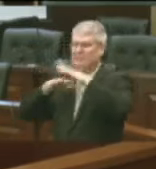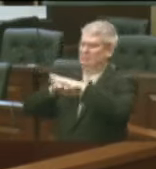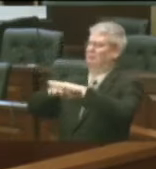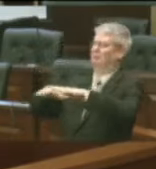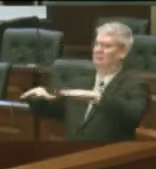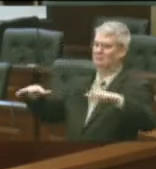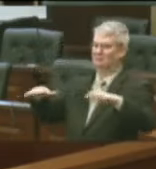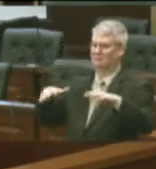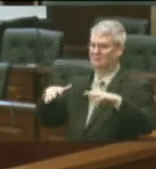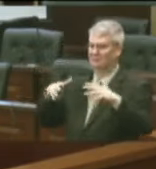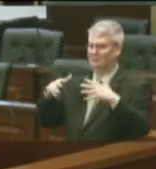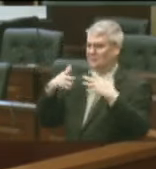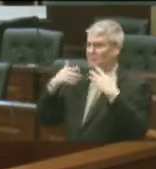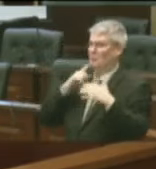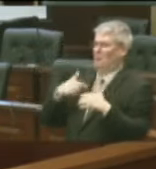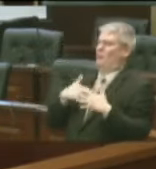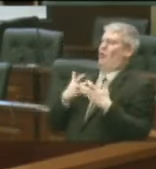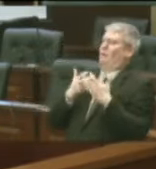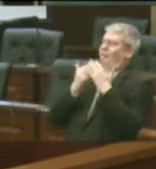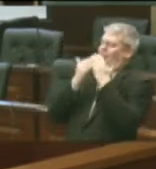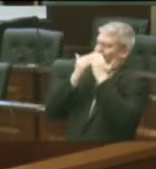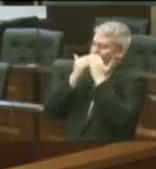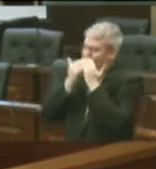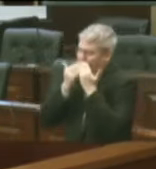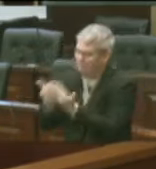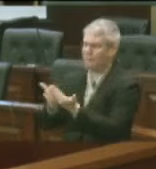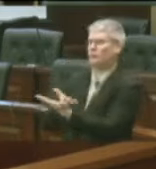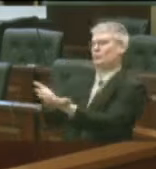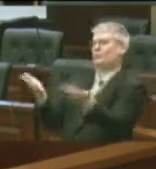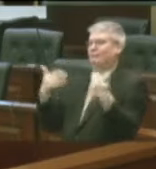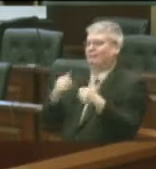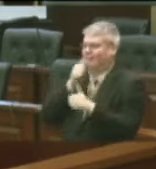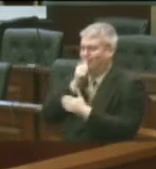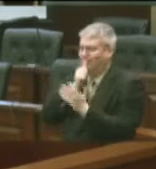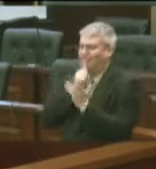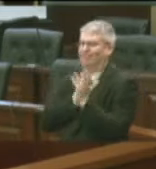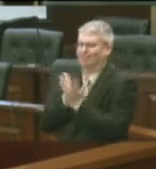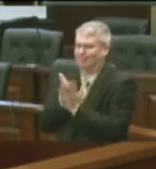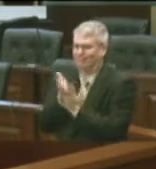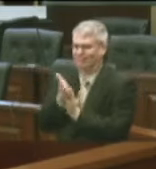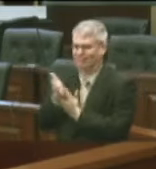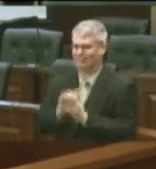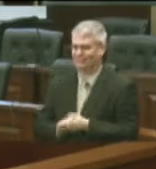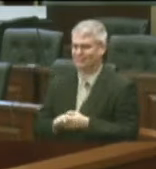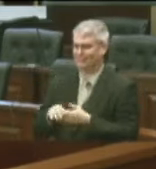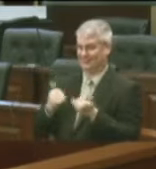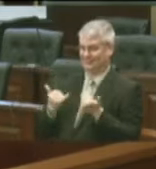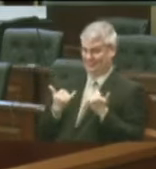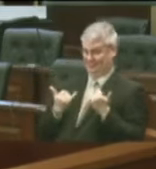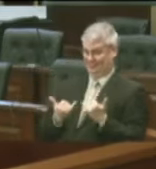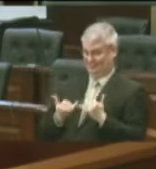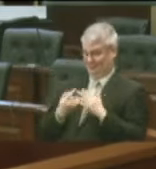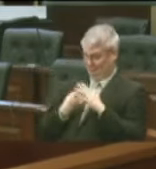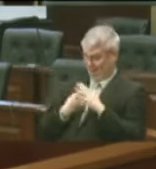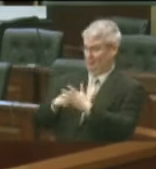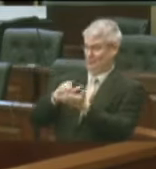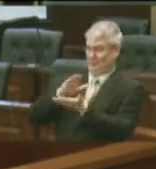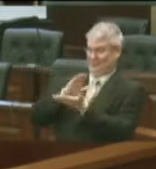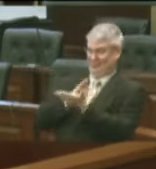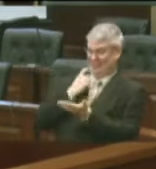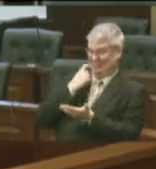making sure as we go into this school year that folks understand the governor has made education a